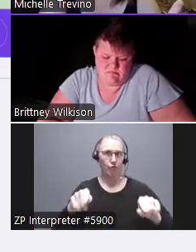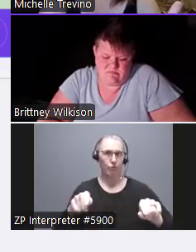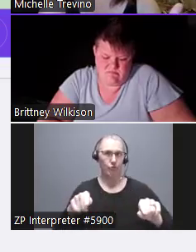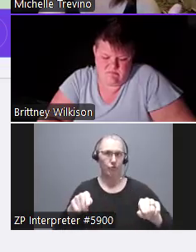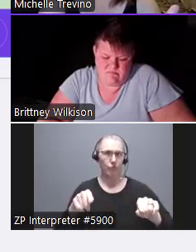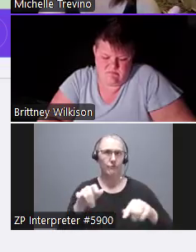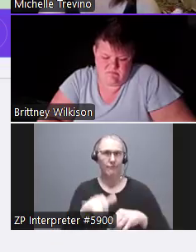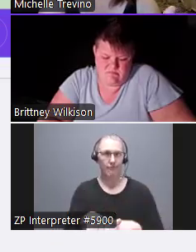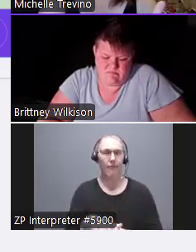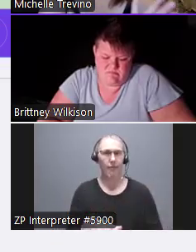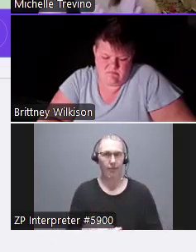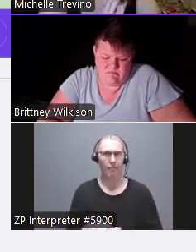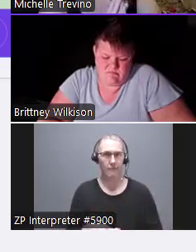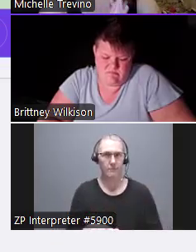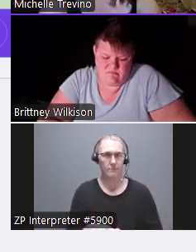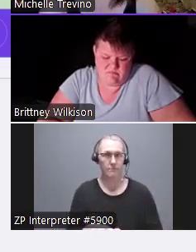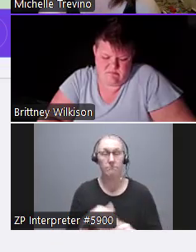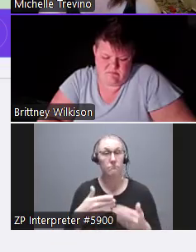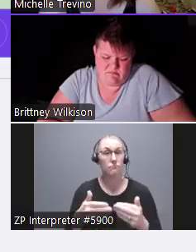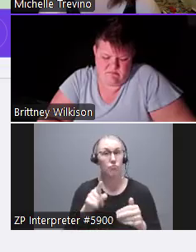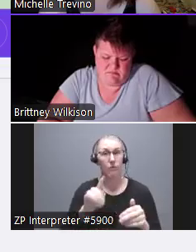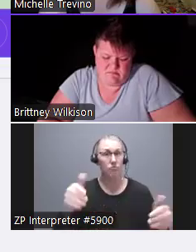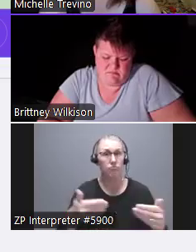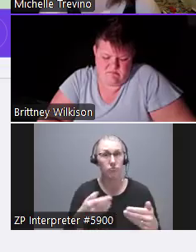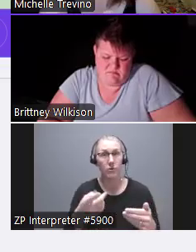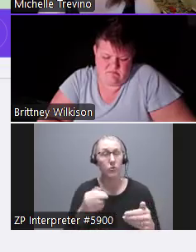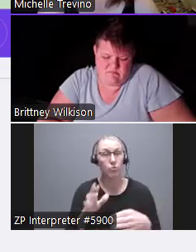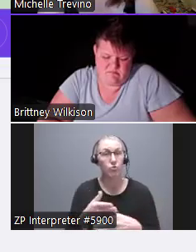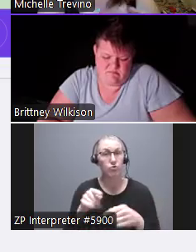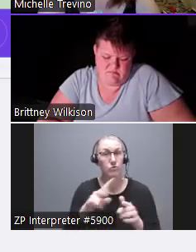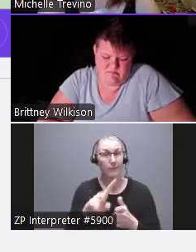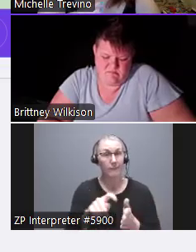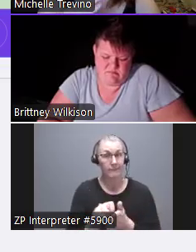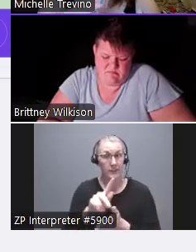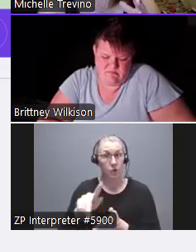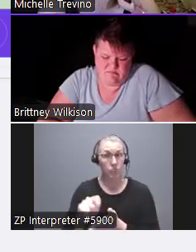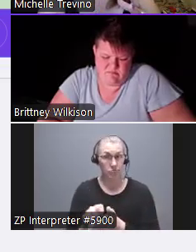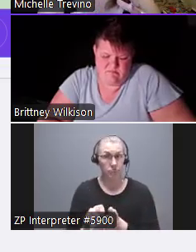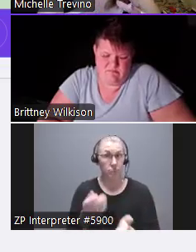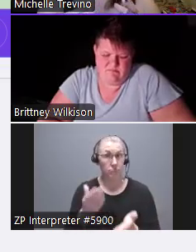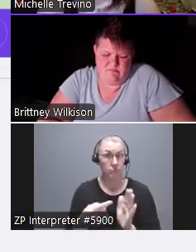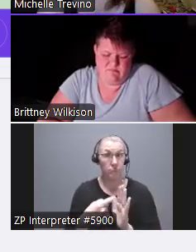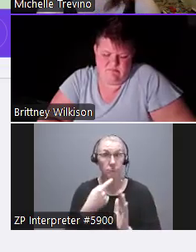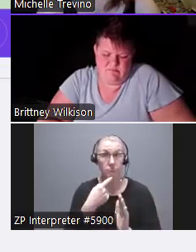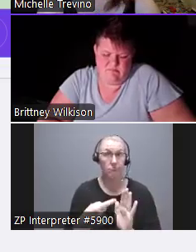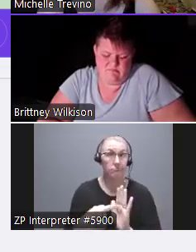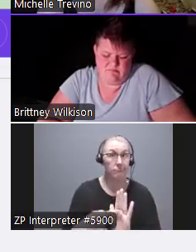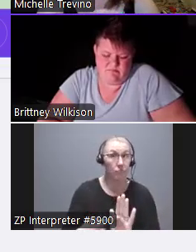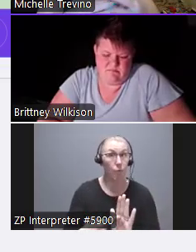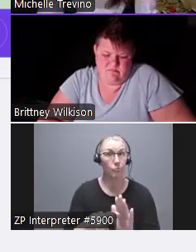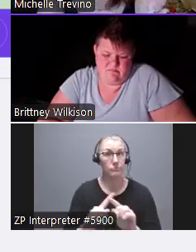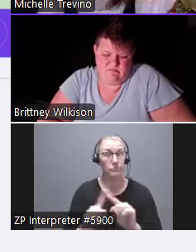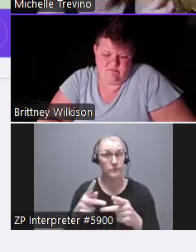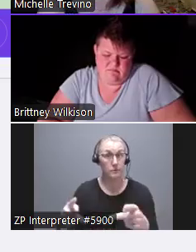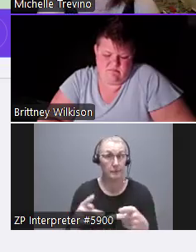Whoever invited you to this call or shared this video with you may be telling you different placement